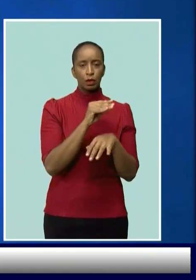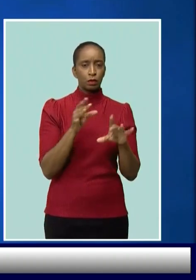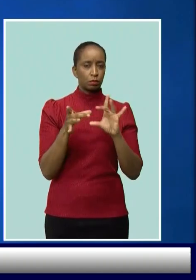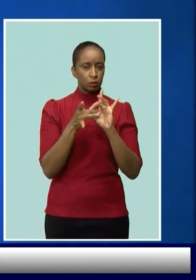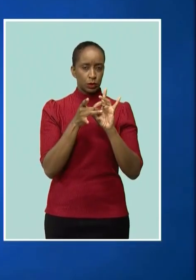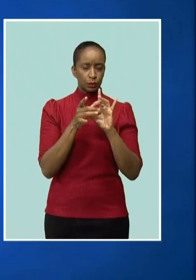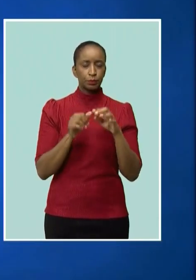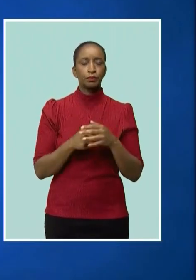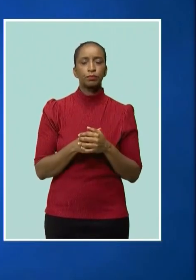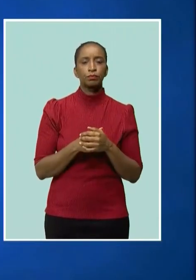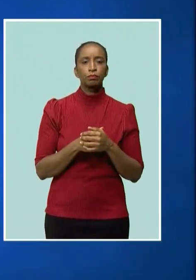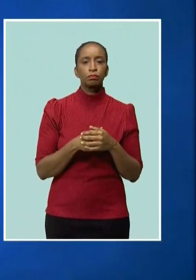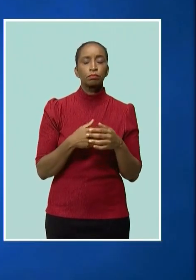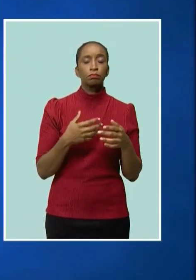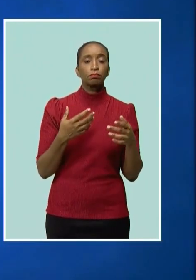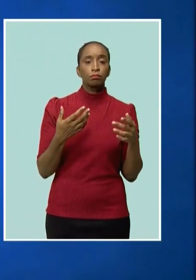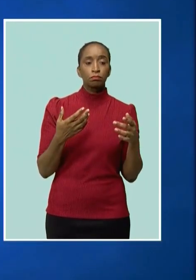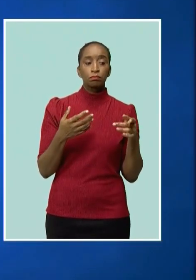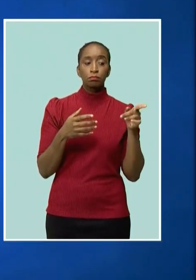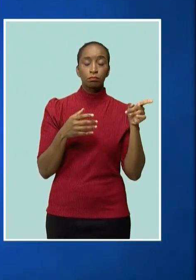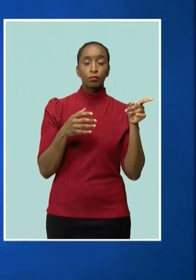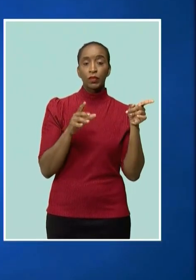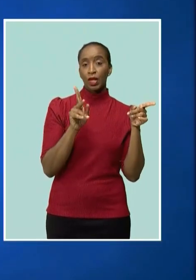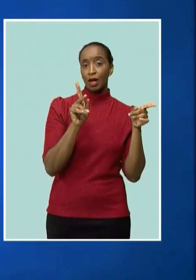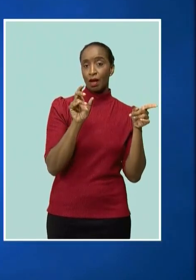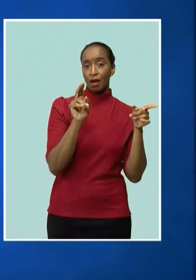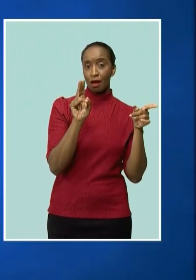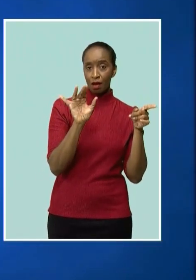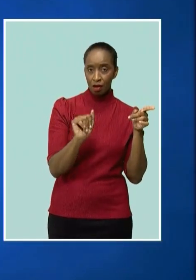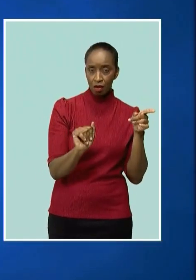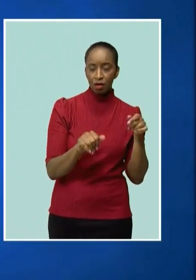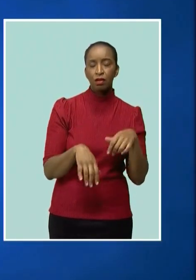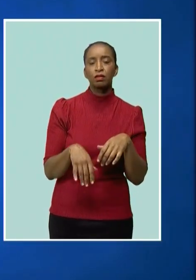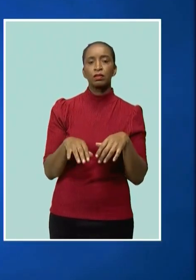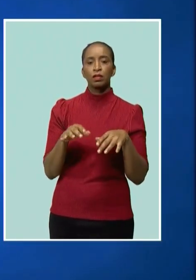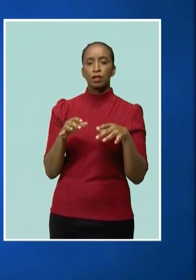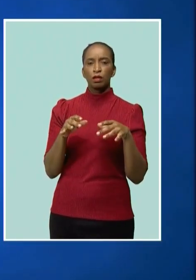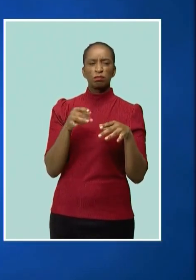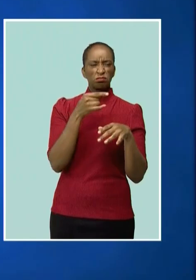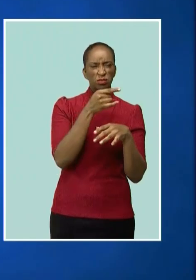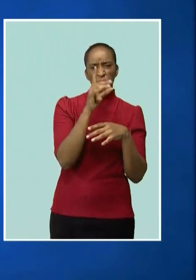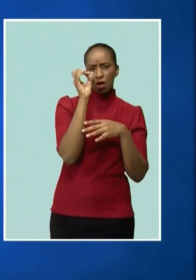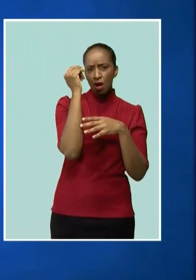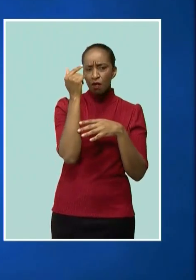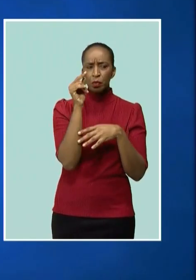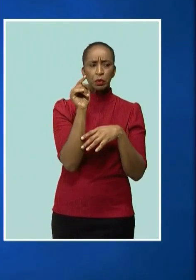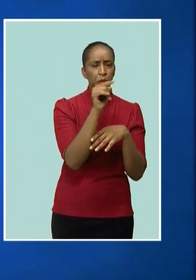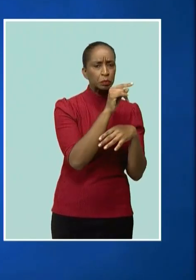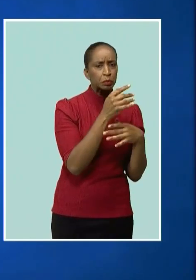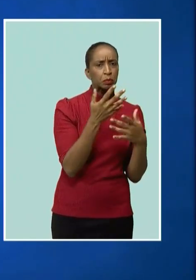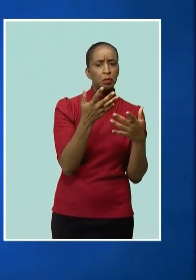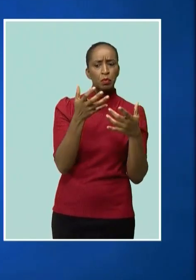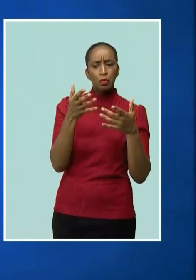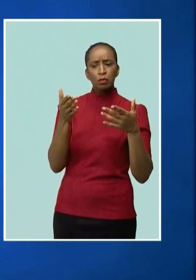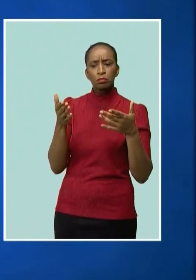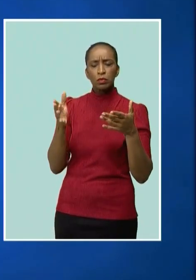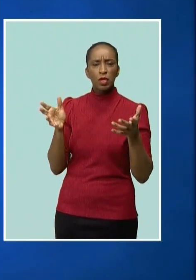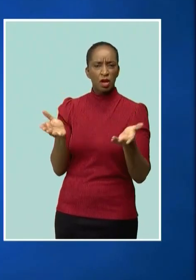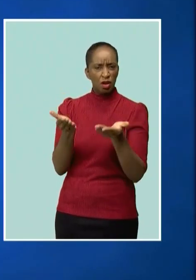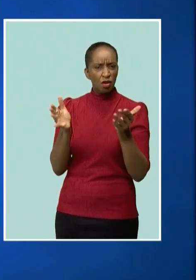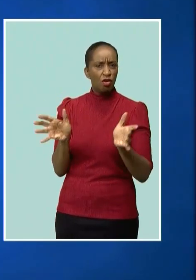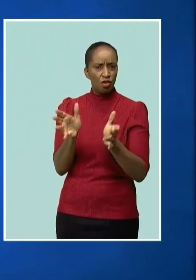CARICOM, offering CARICOM office space in Nairobi and saying, look, come, we want you to come